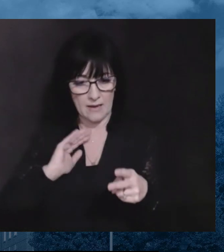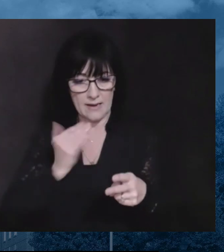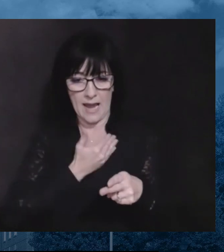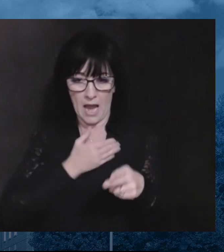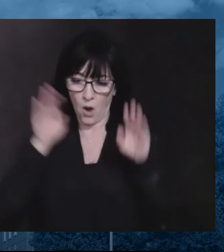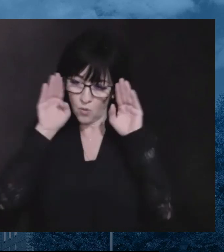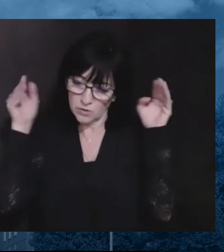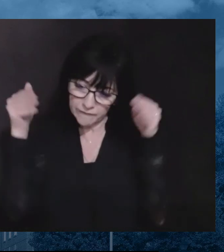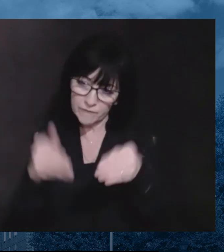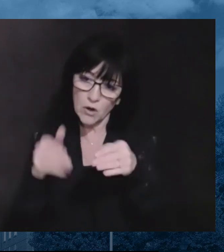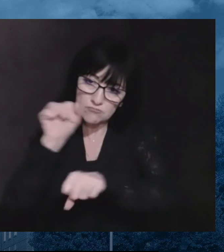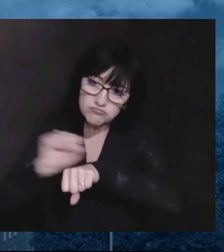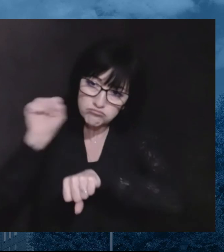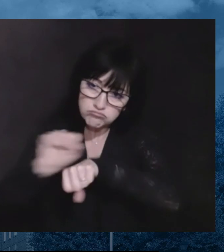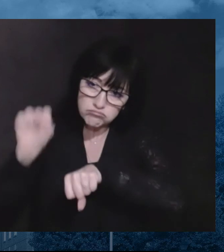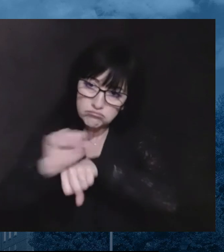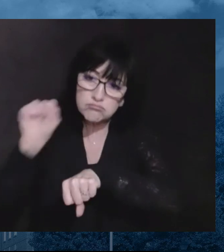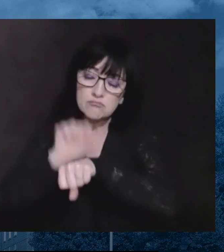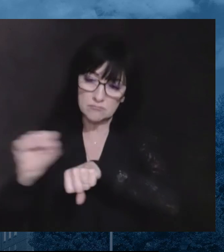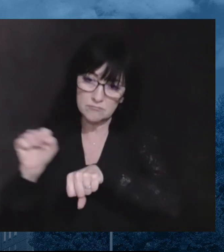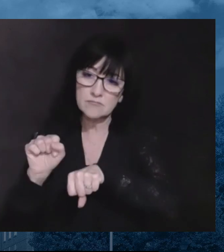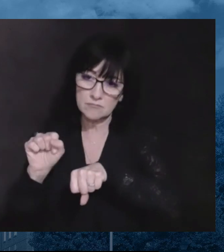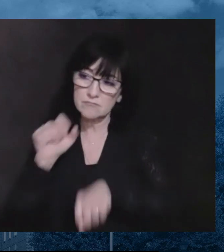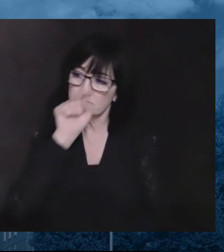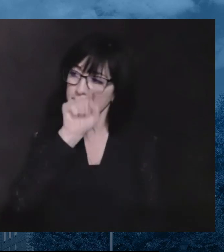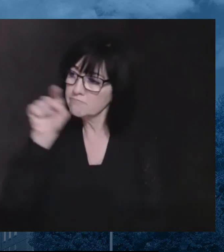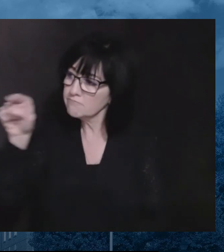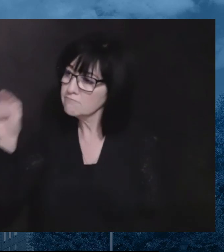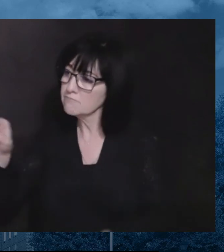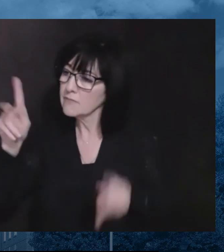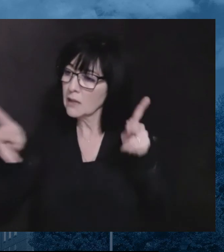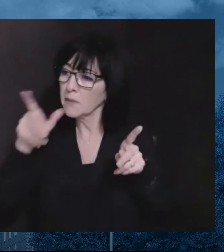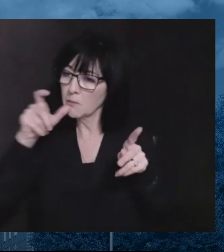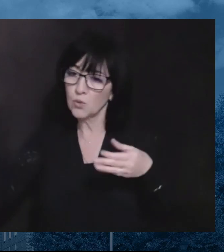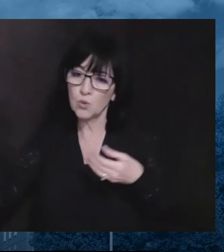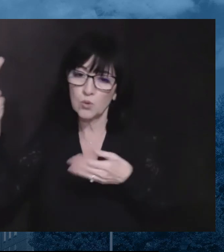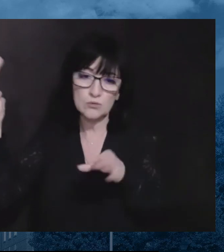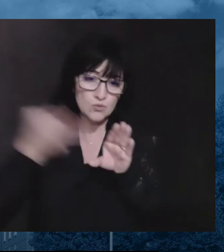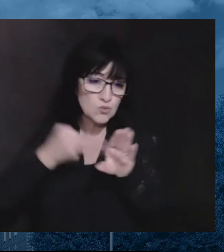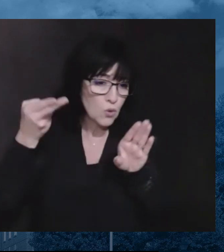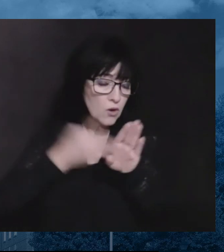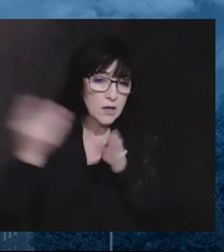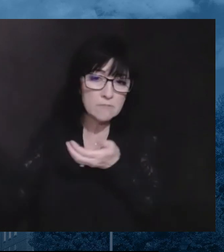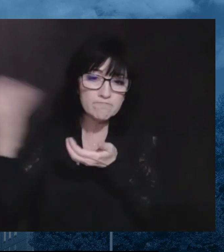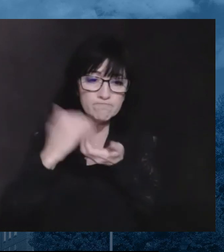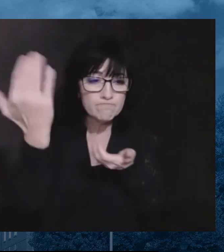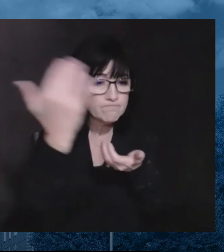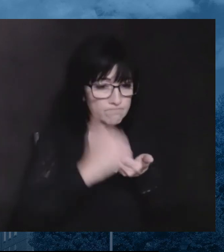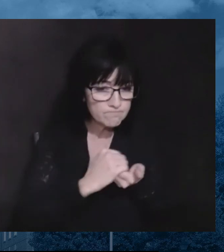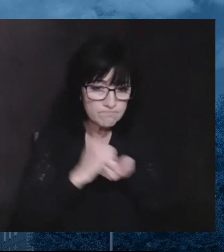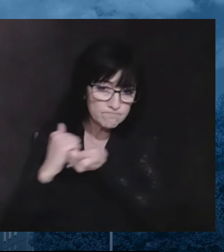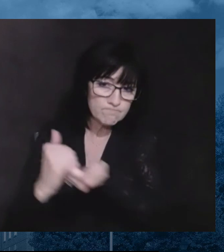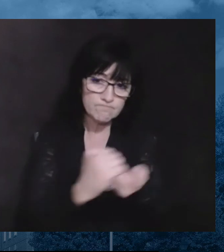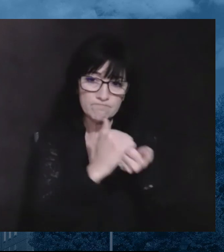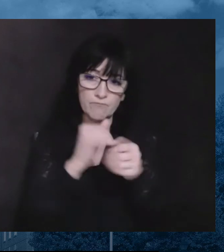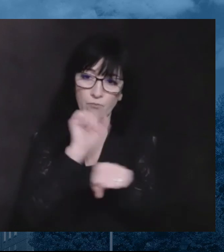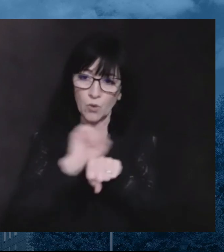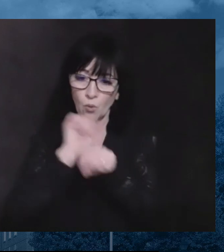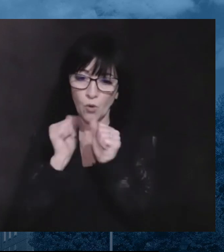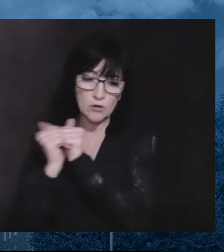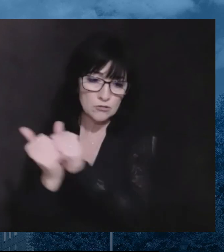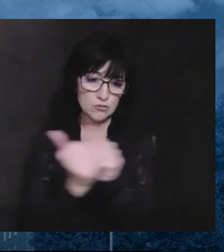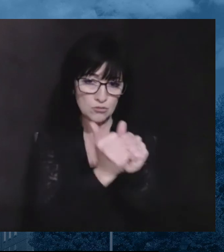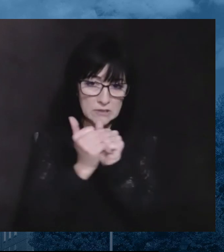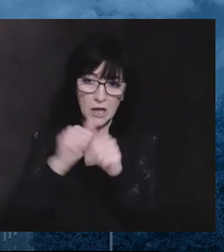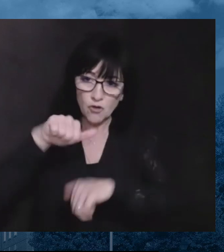significantly and work with our partners in doing that, and working with all of you and setting up pods and alternative